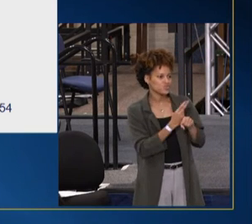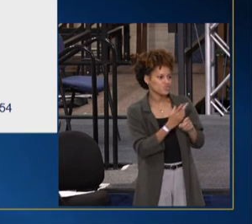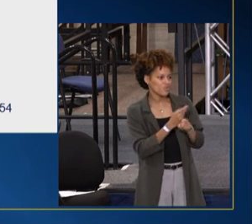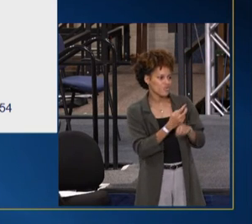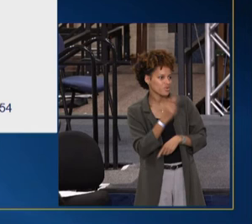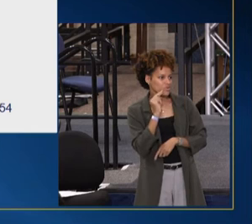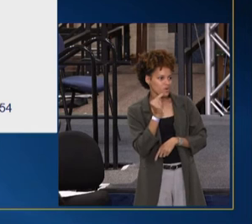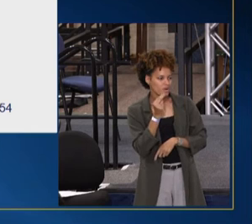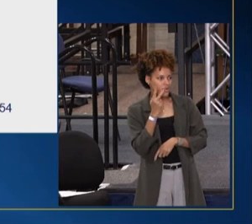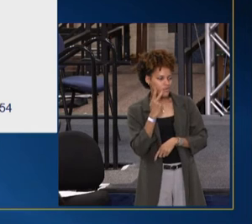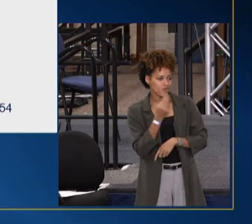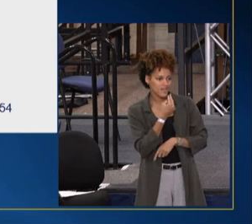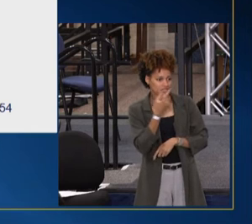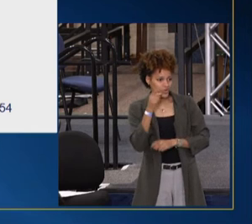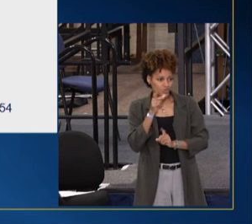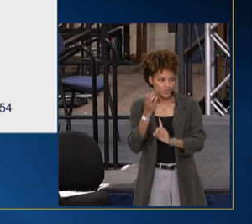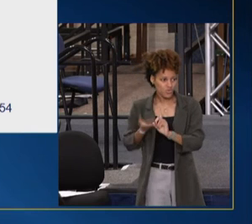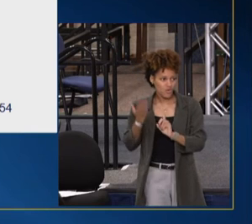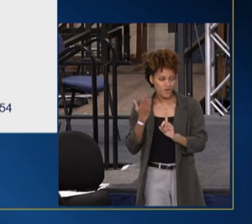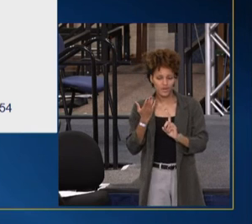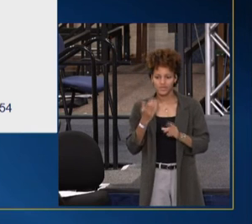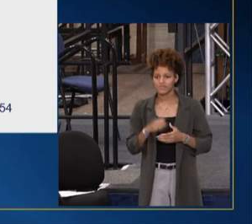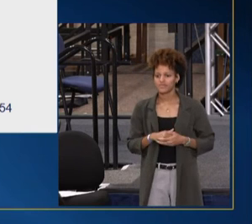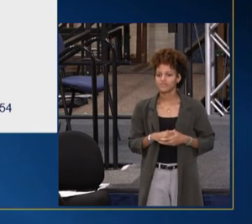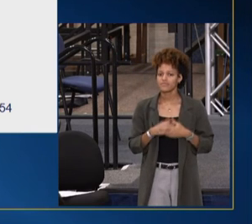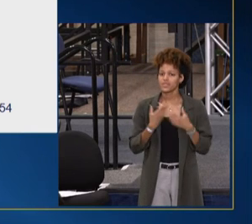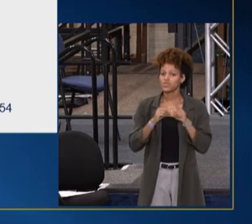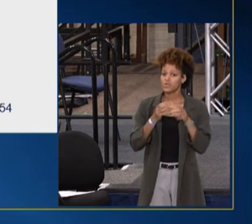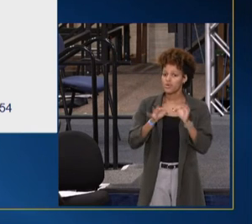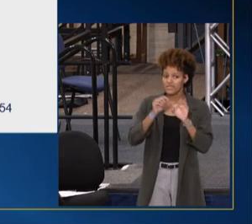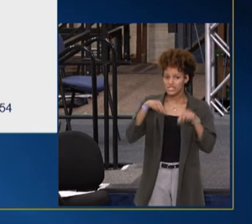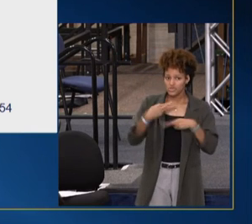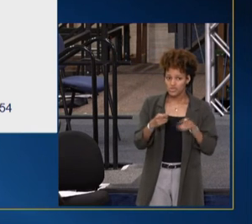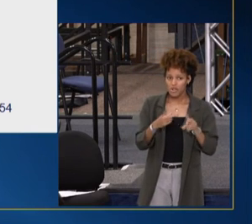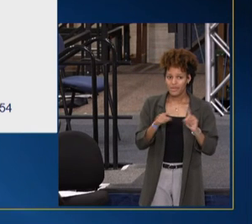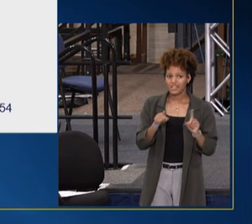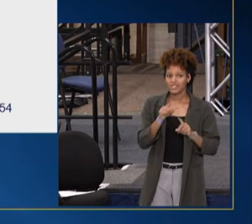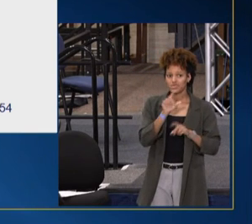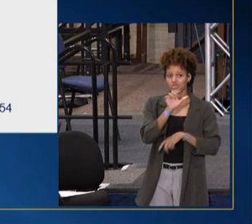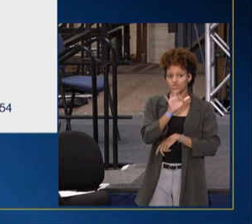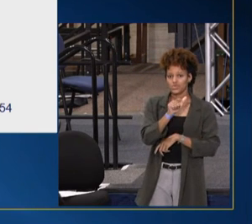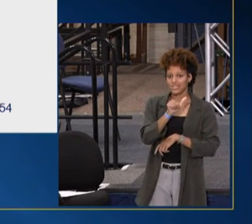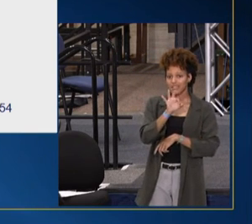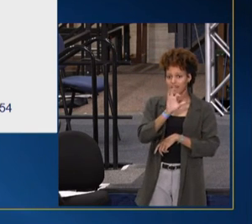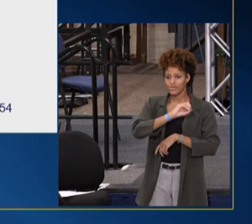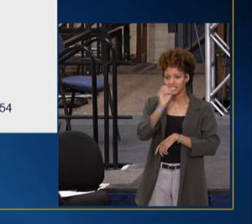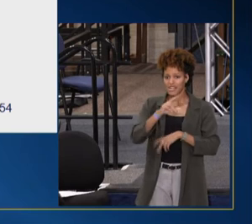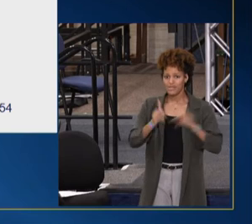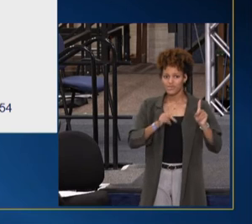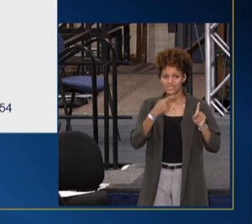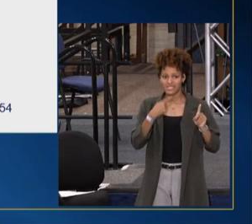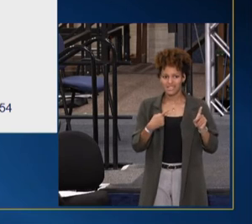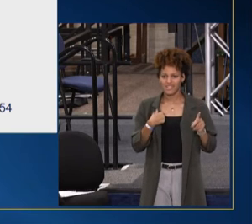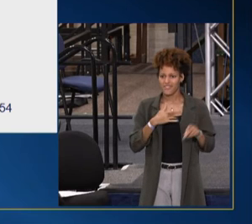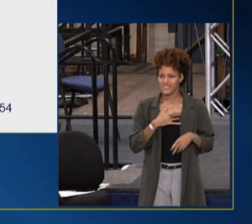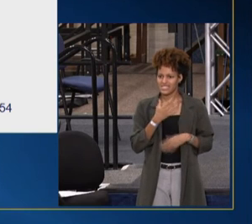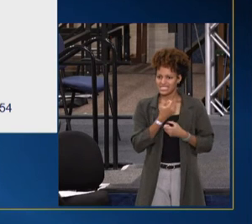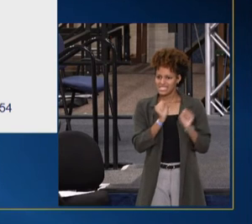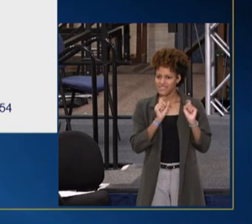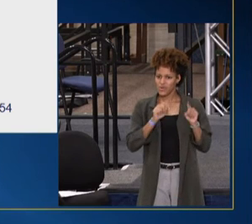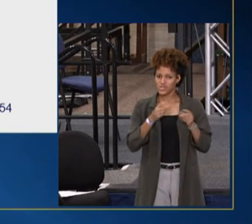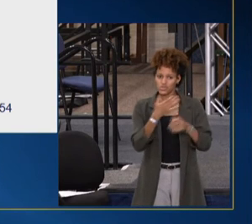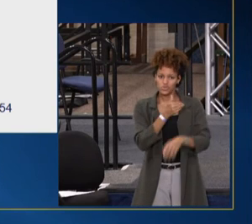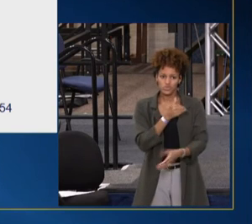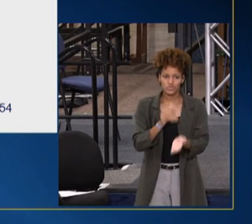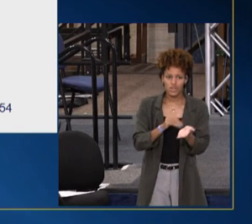pronoun. But particularly relevant to this room, the 29% of young people who tell us they didn't feel safe going to the doctor or